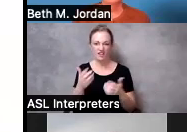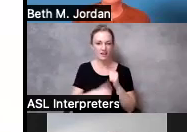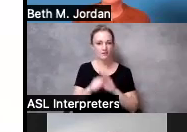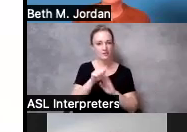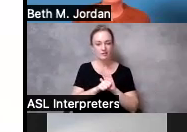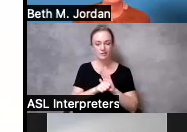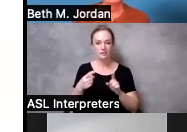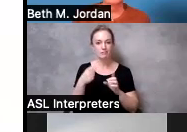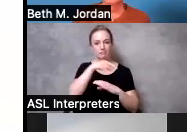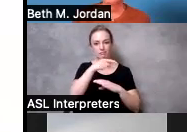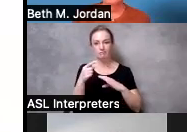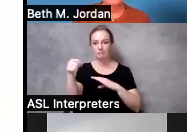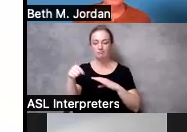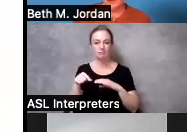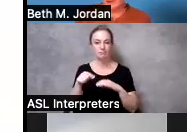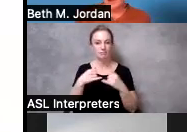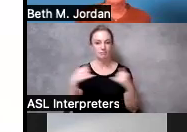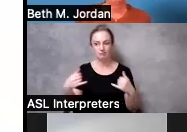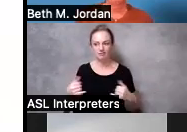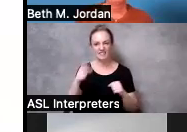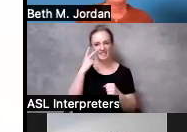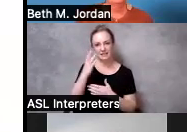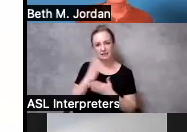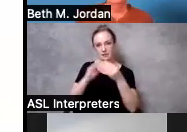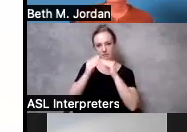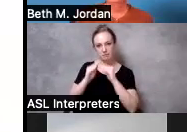little demographic bullets there on the slide.